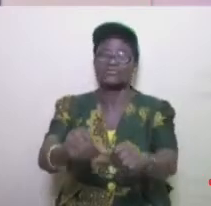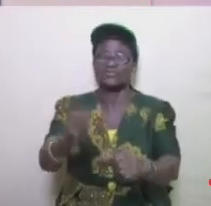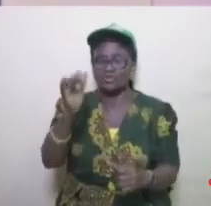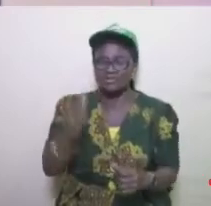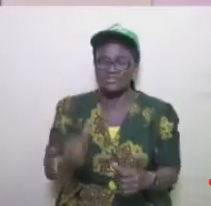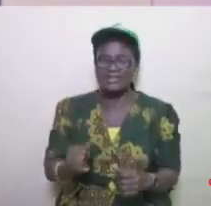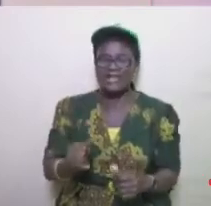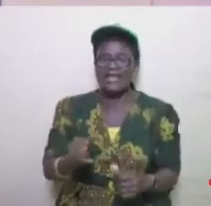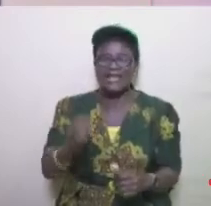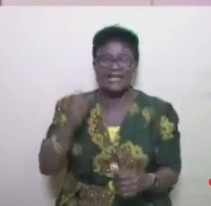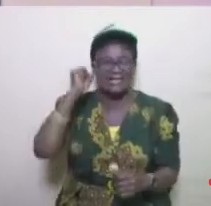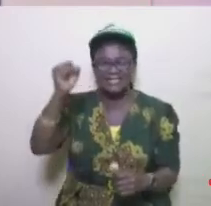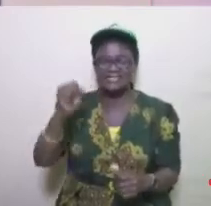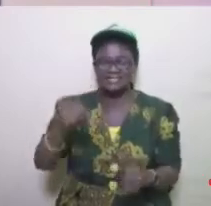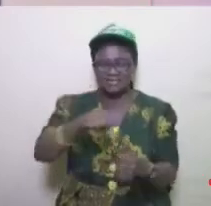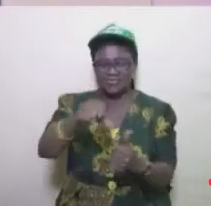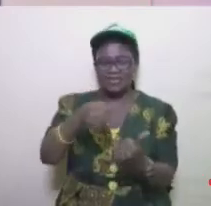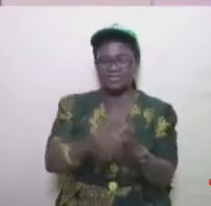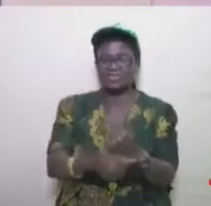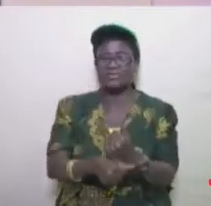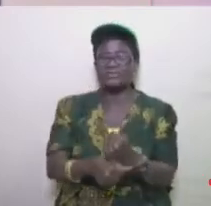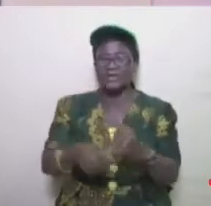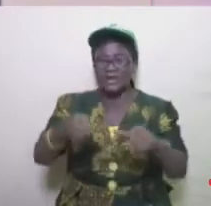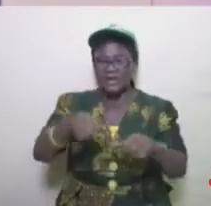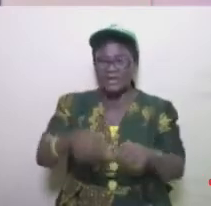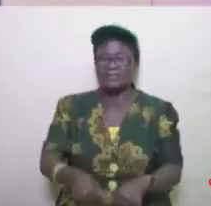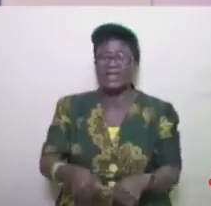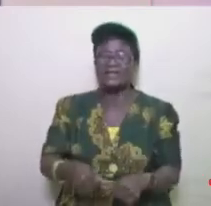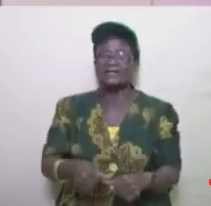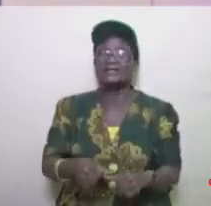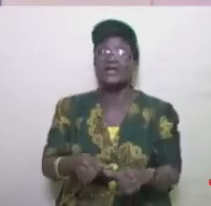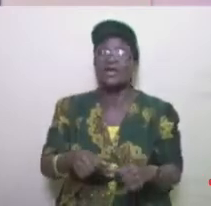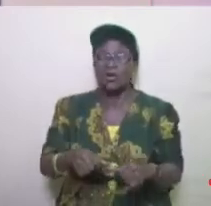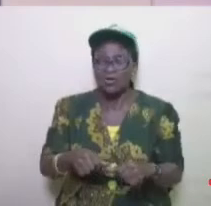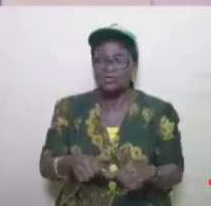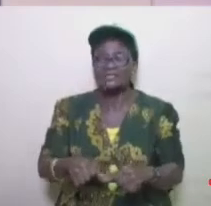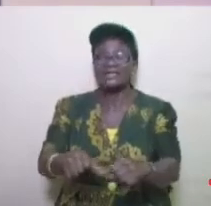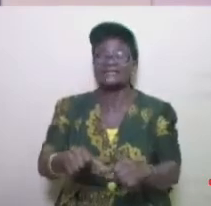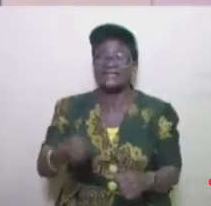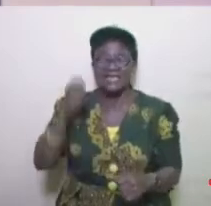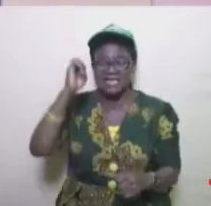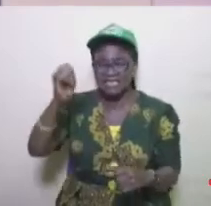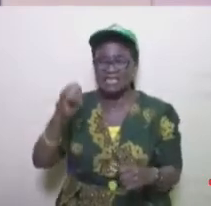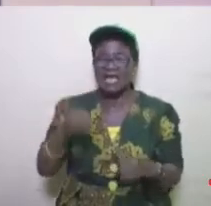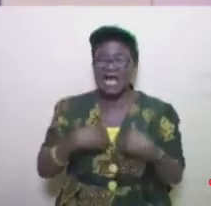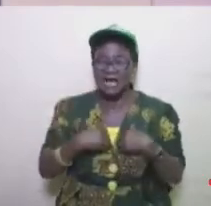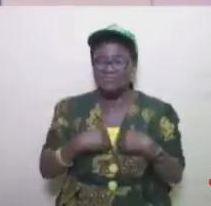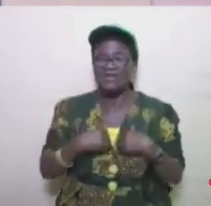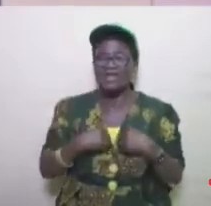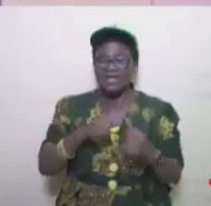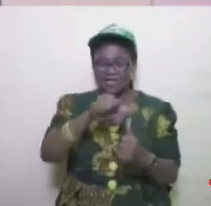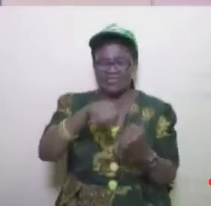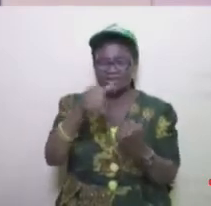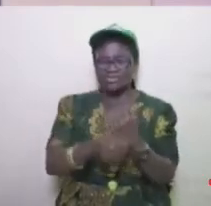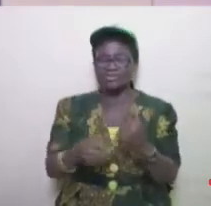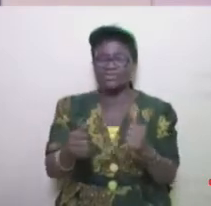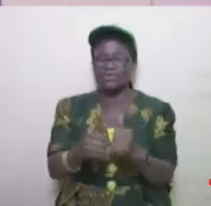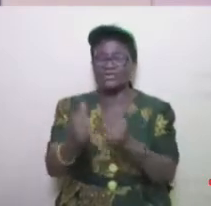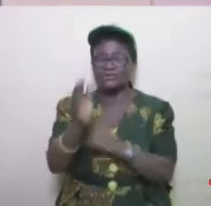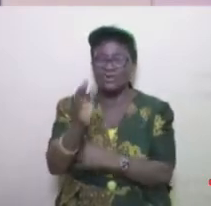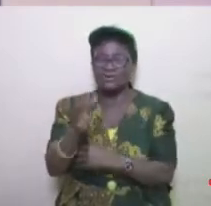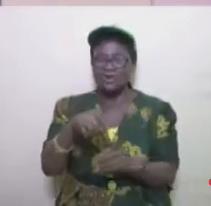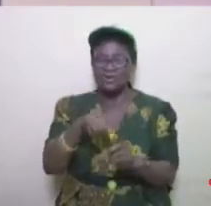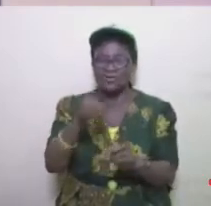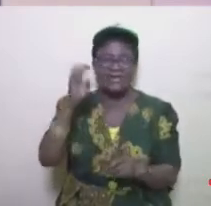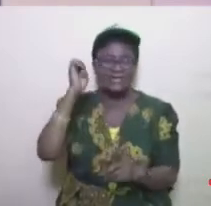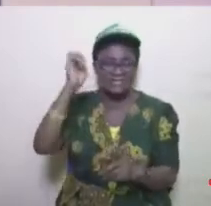His fellowship with God remained constant. He has fellowship with God when he was a favored son of his